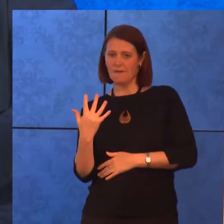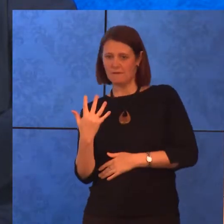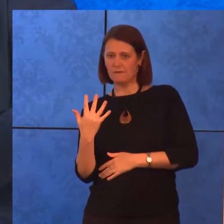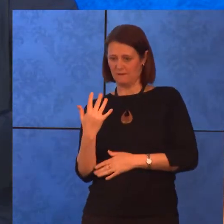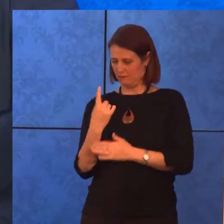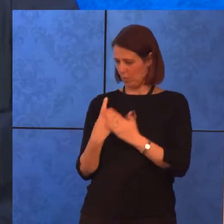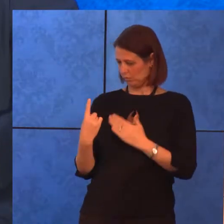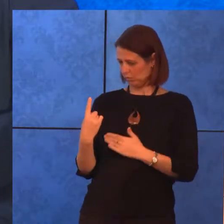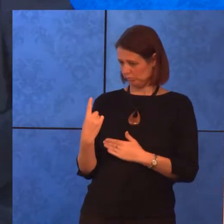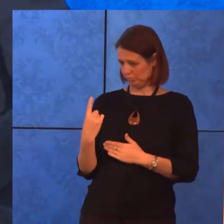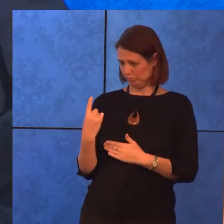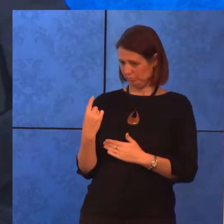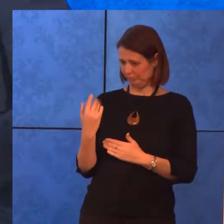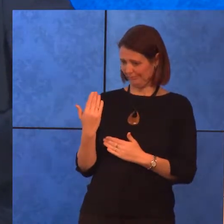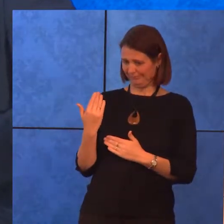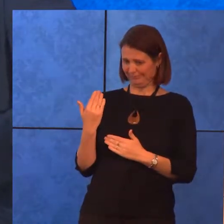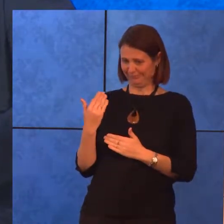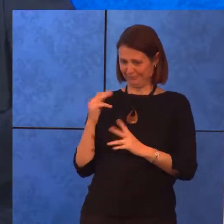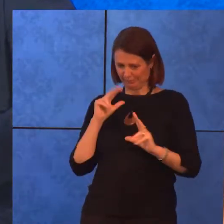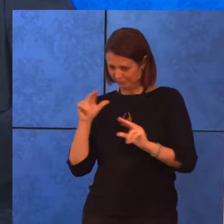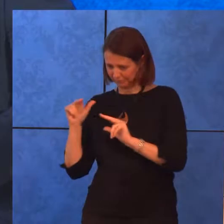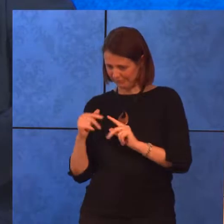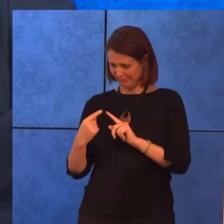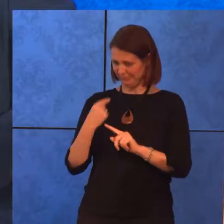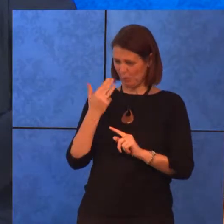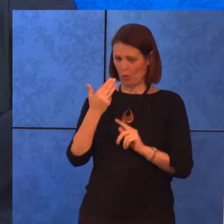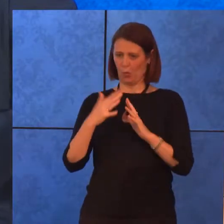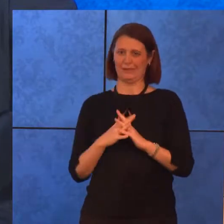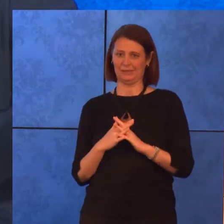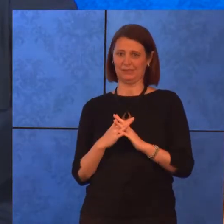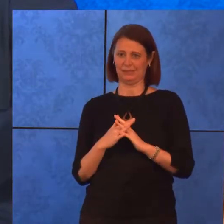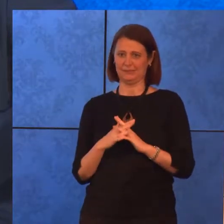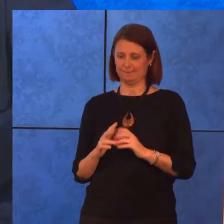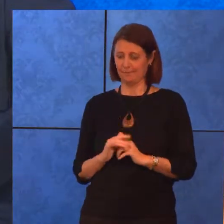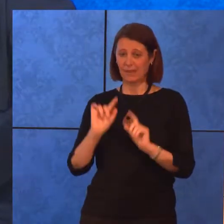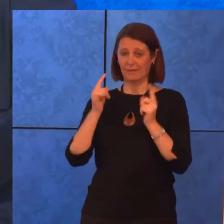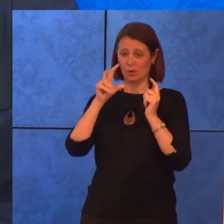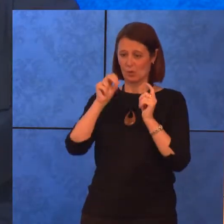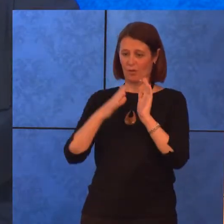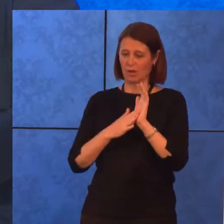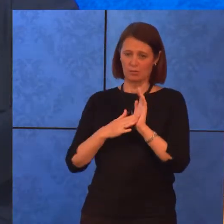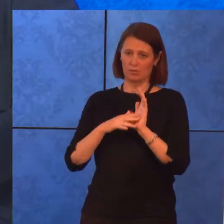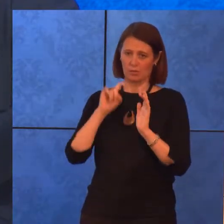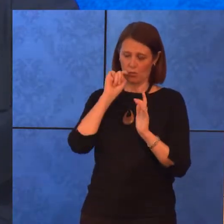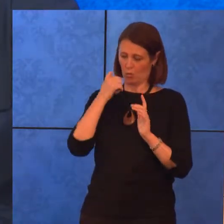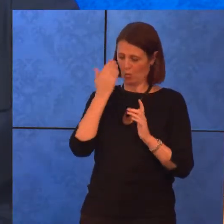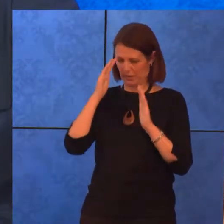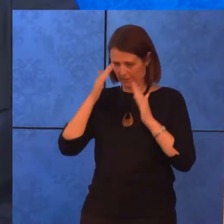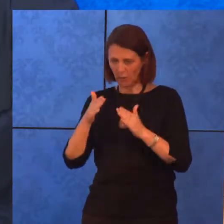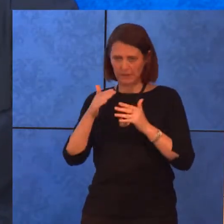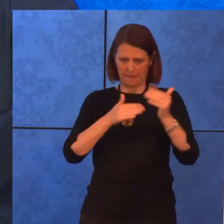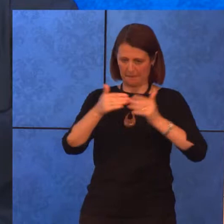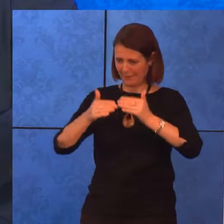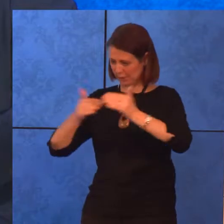been in the Commission's jurisdiction for about 9 weeks. The first 12 months was always going to be focused on managing what